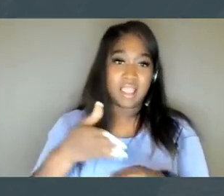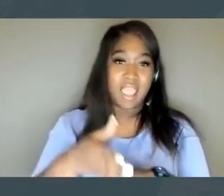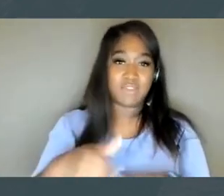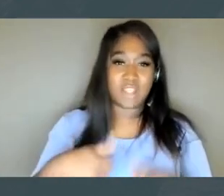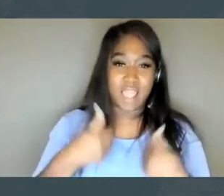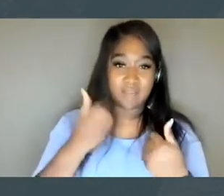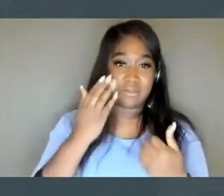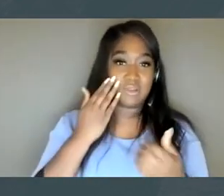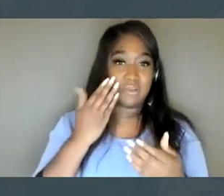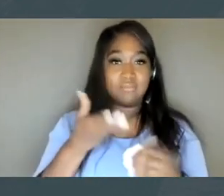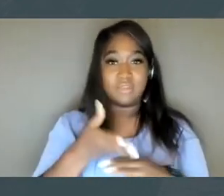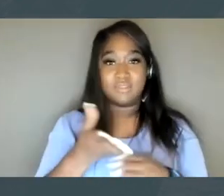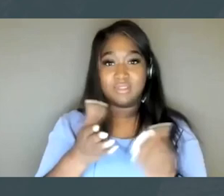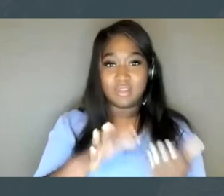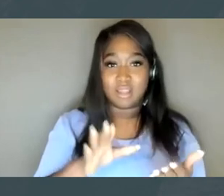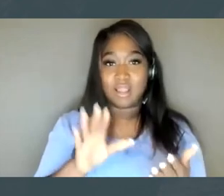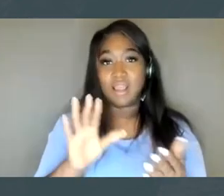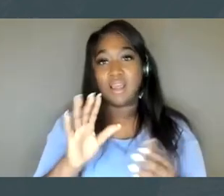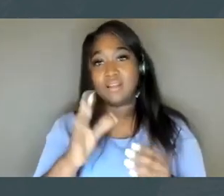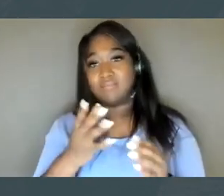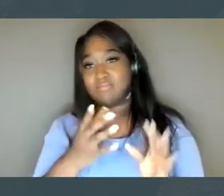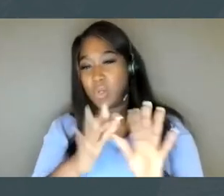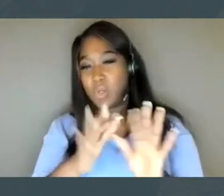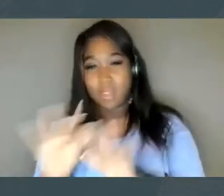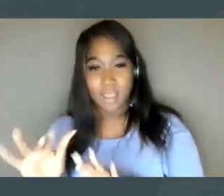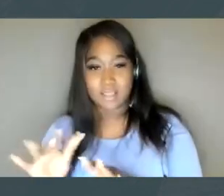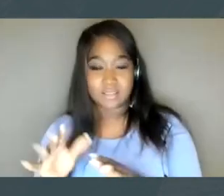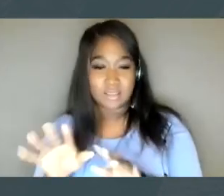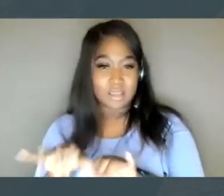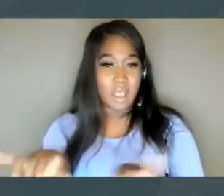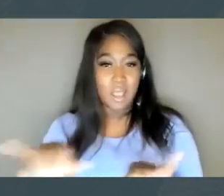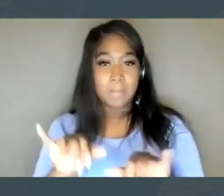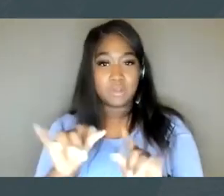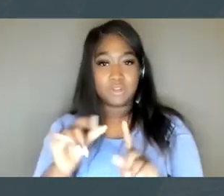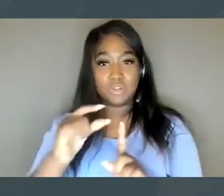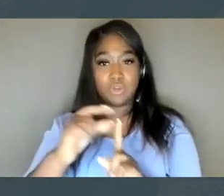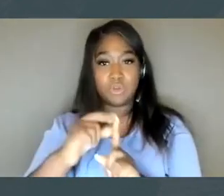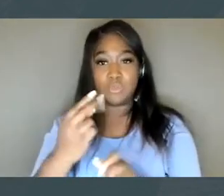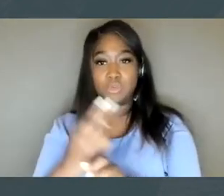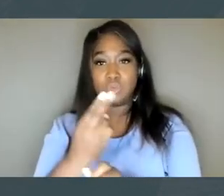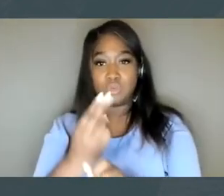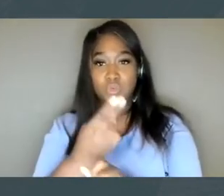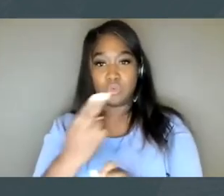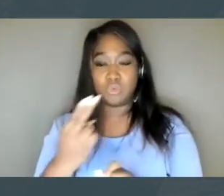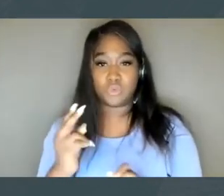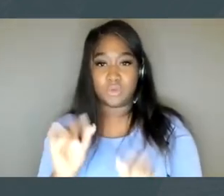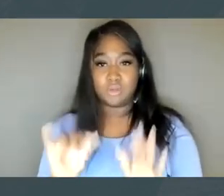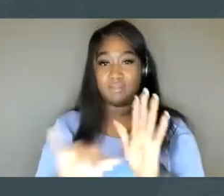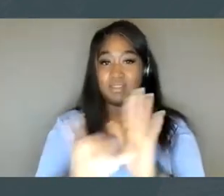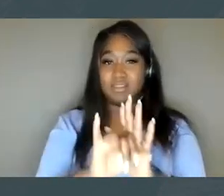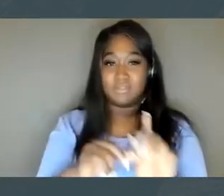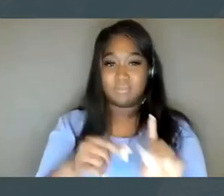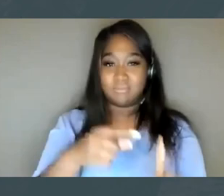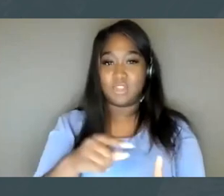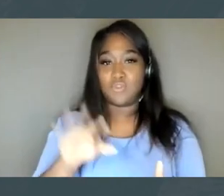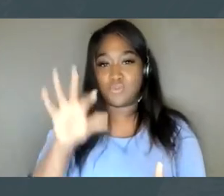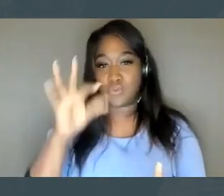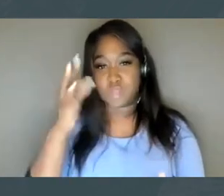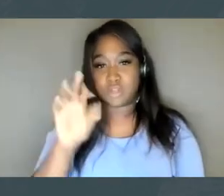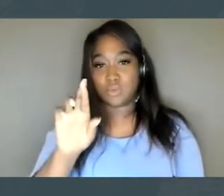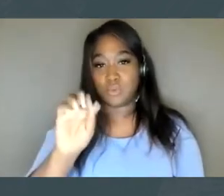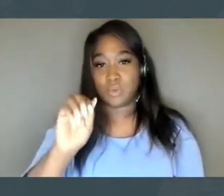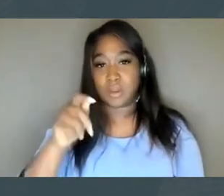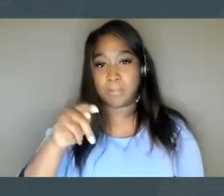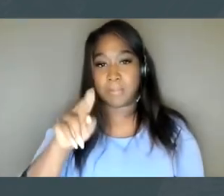is a very common term used in France to designate the French Republic, right? The French nation. But the hexagon